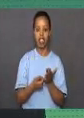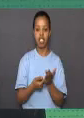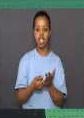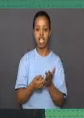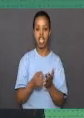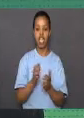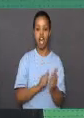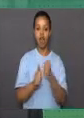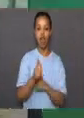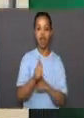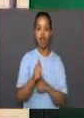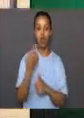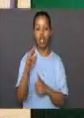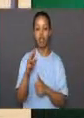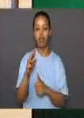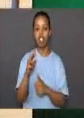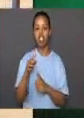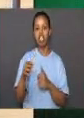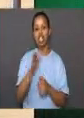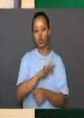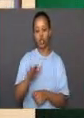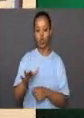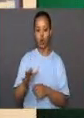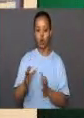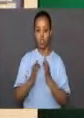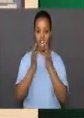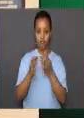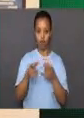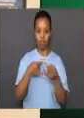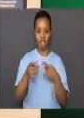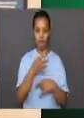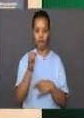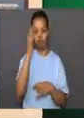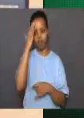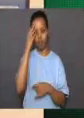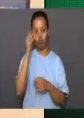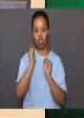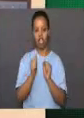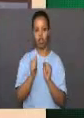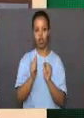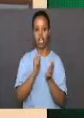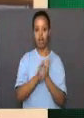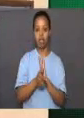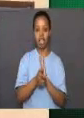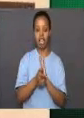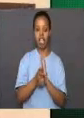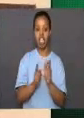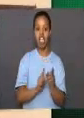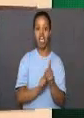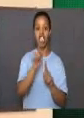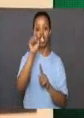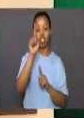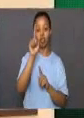on to their offspring. For instance, tall parents are more likely to have